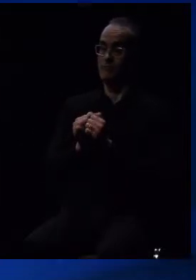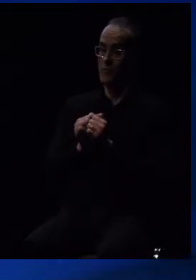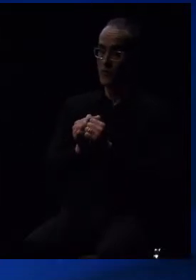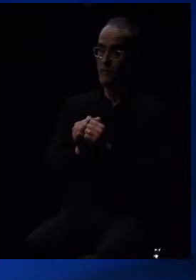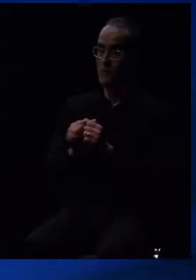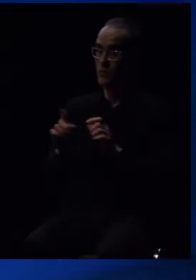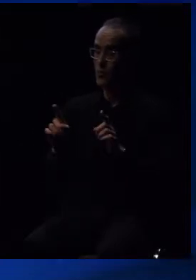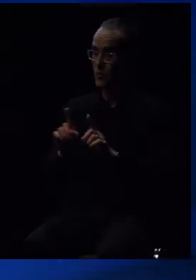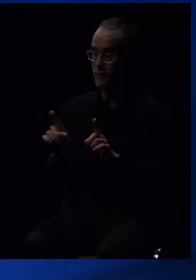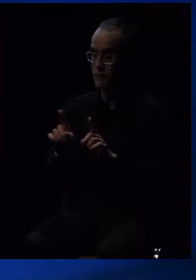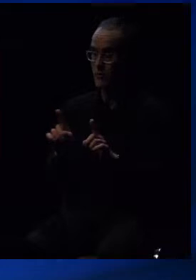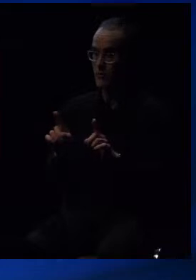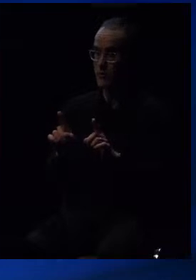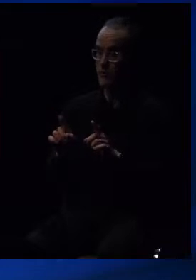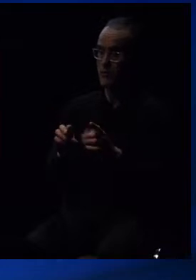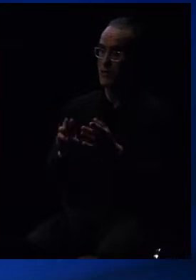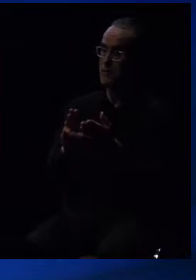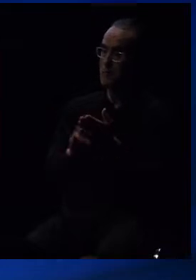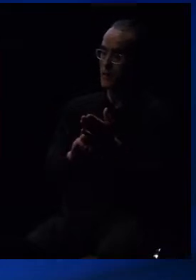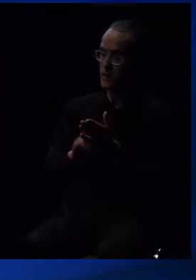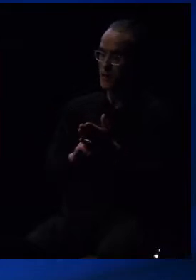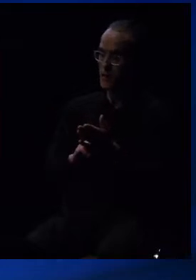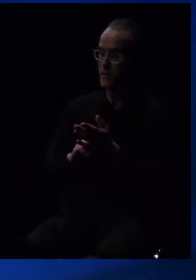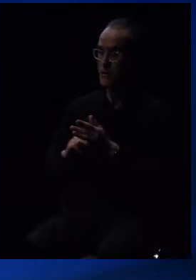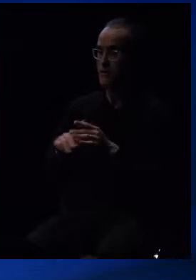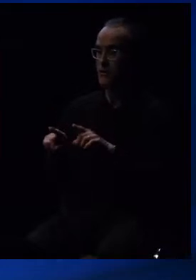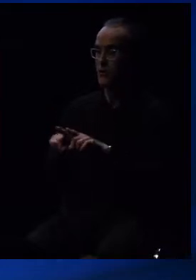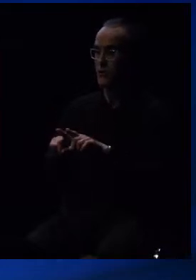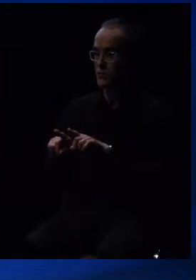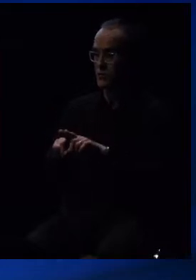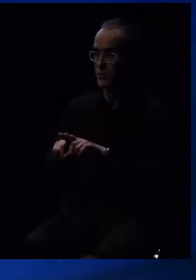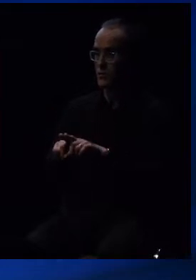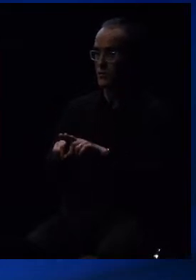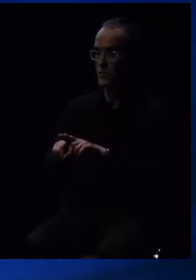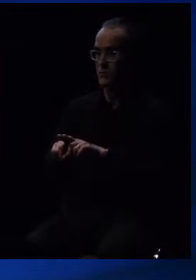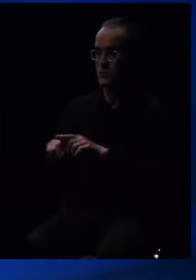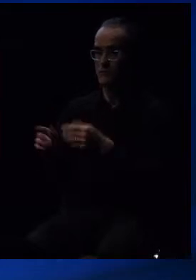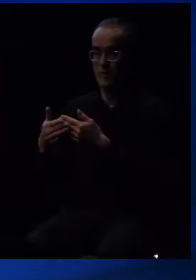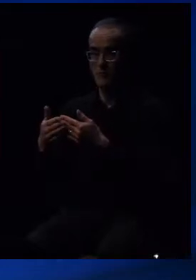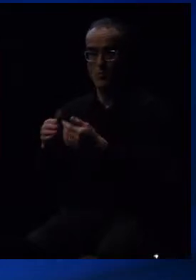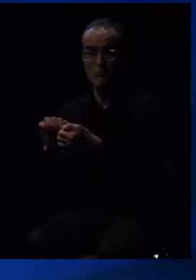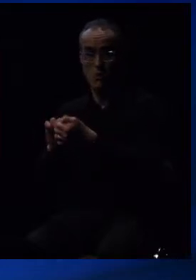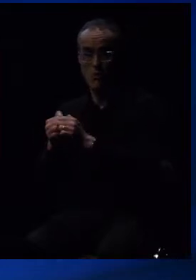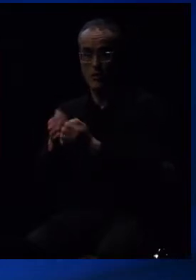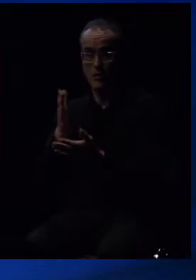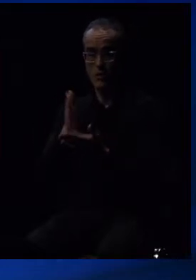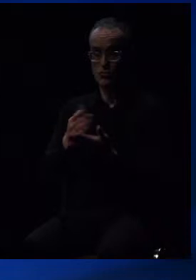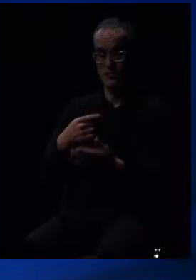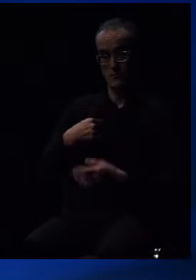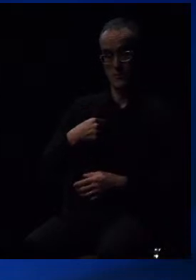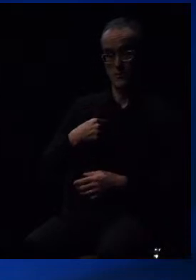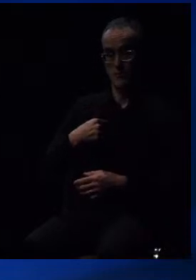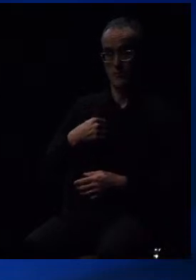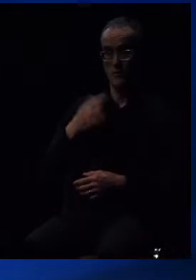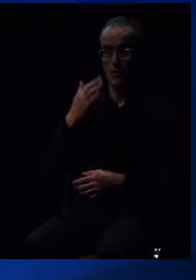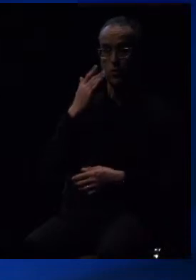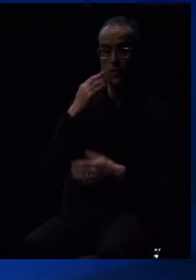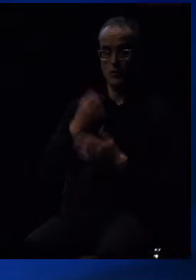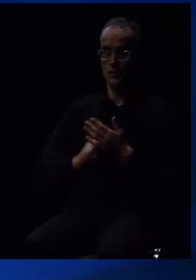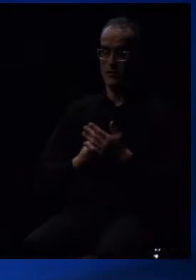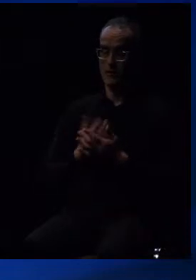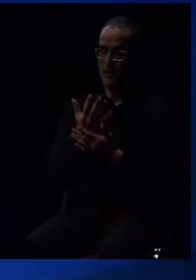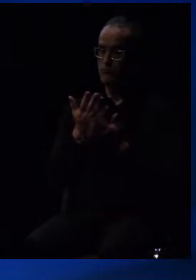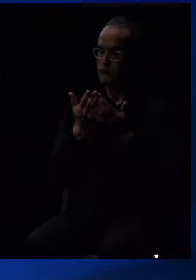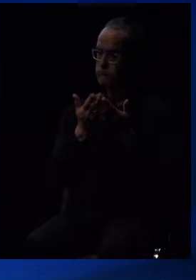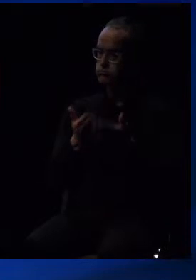by Mikhail, and because when you develop such a palette with